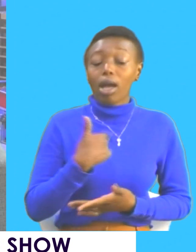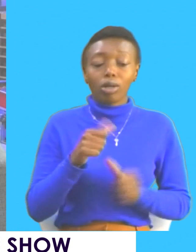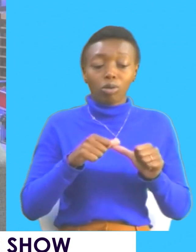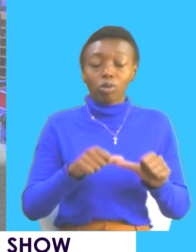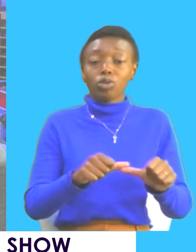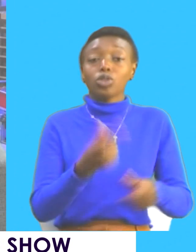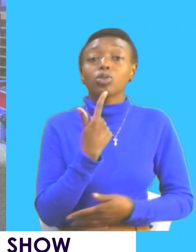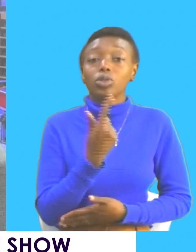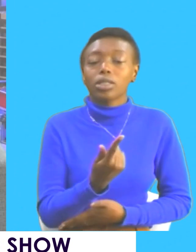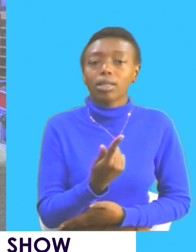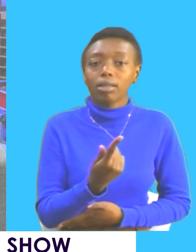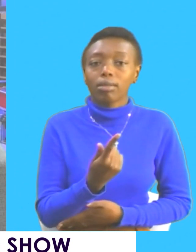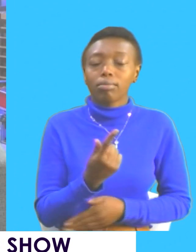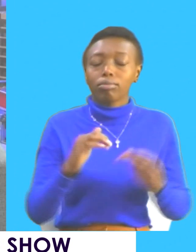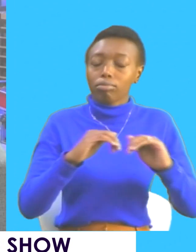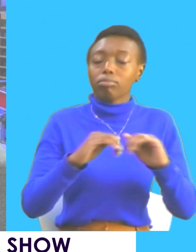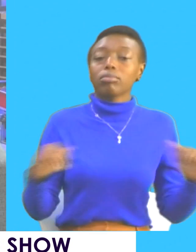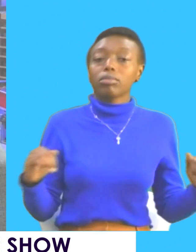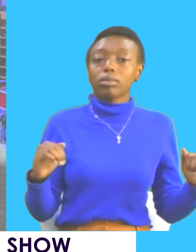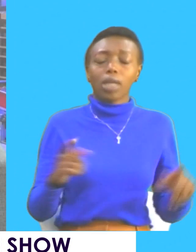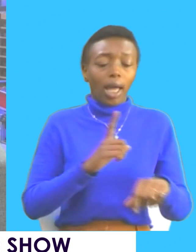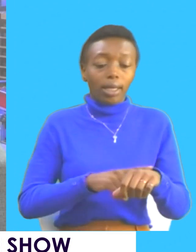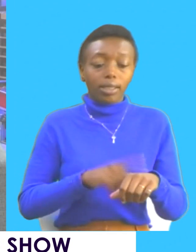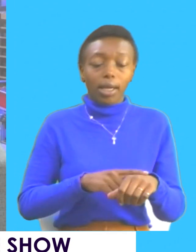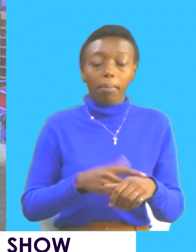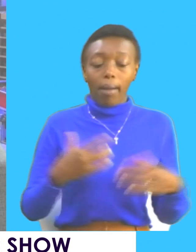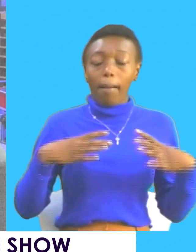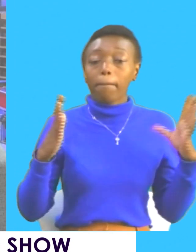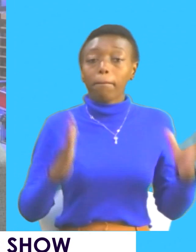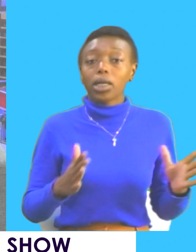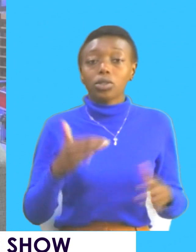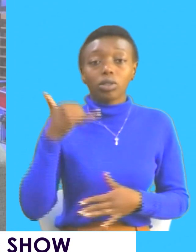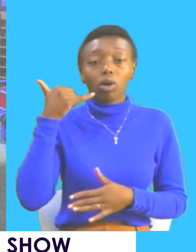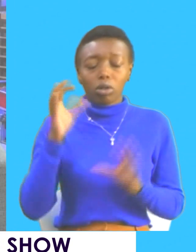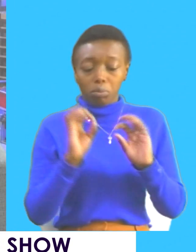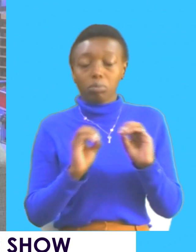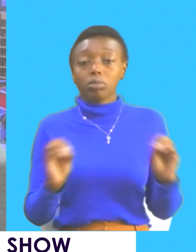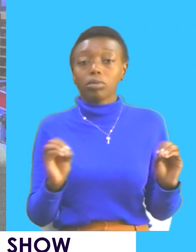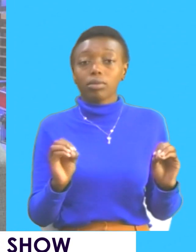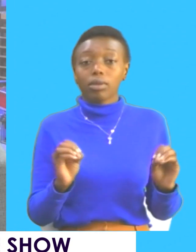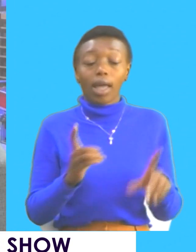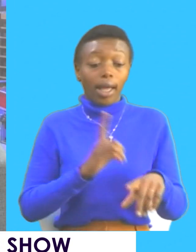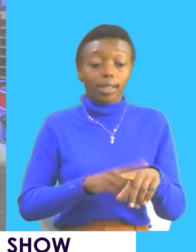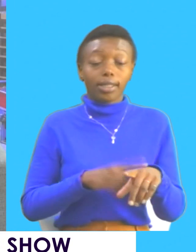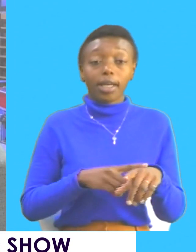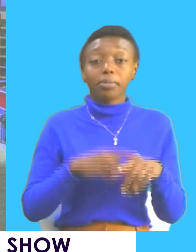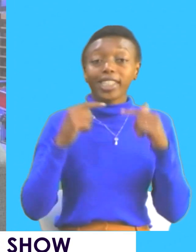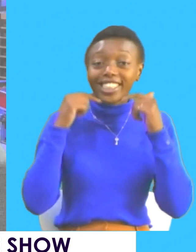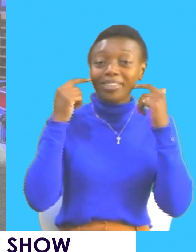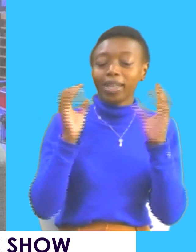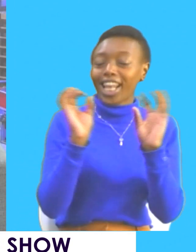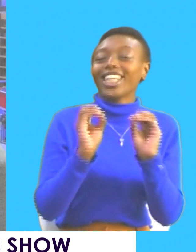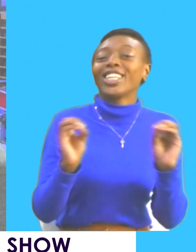go. When someone does not pick your phone call, let it go. When someone does not smile at you, let it